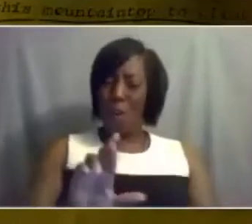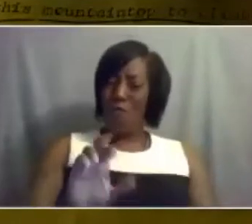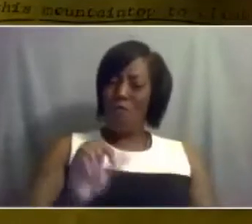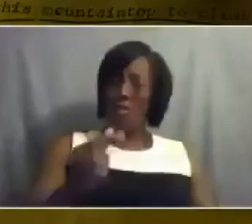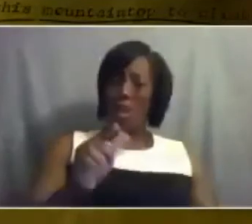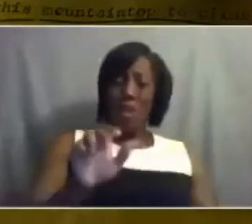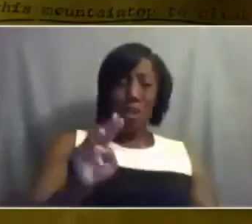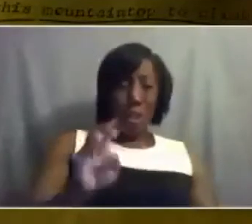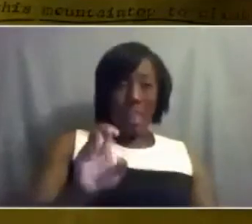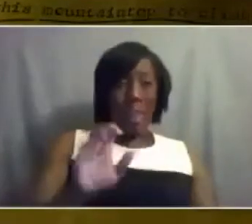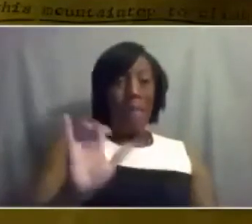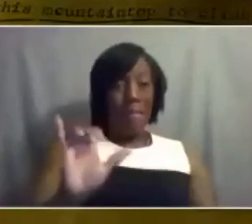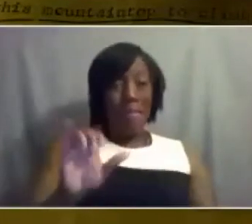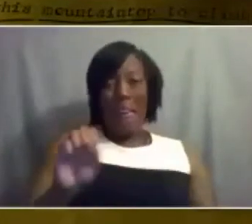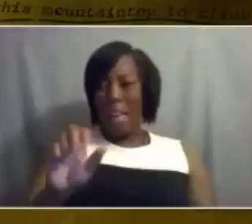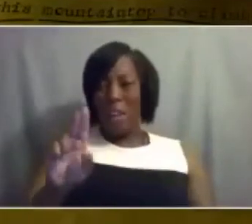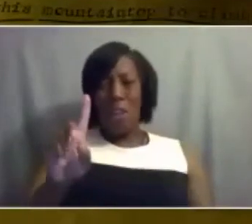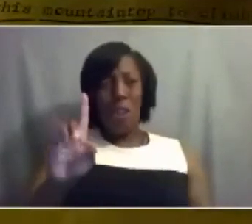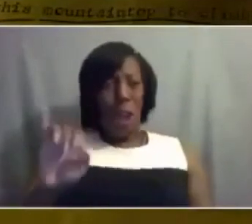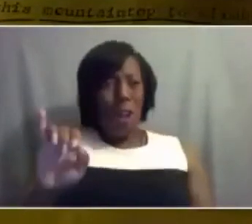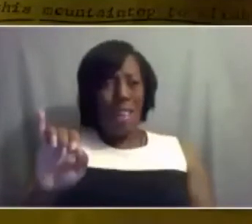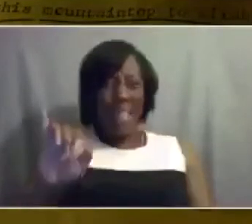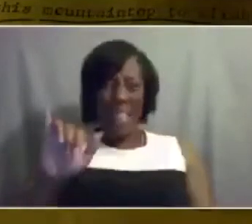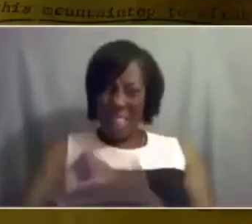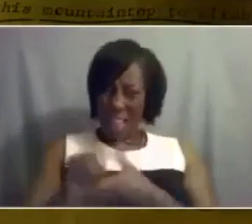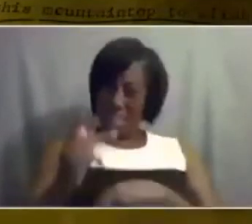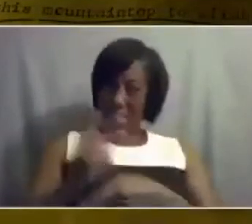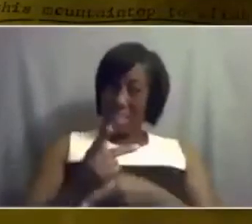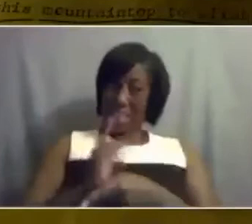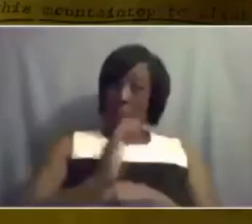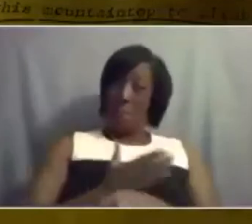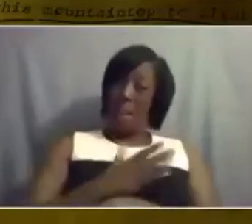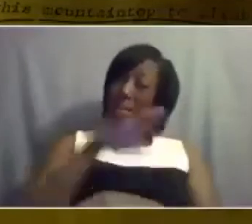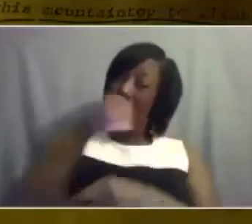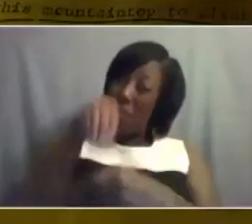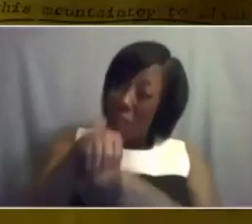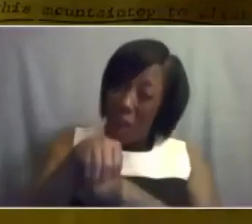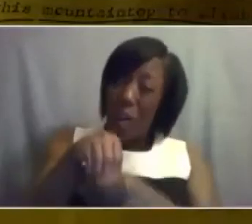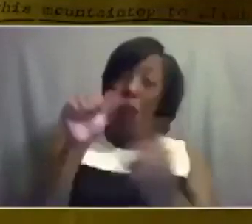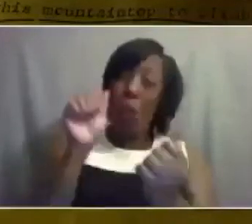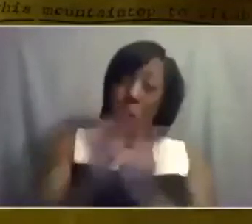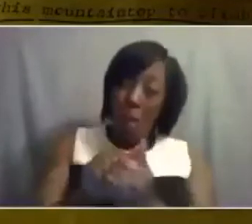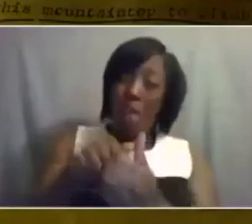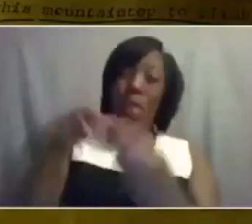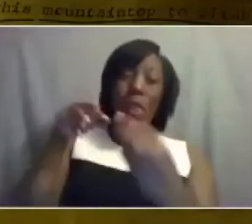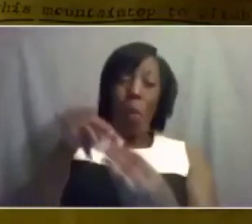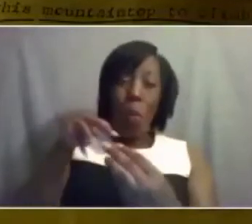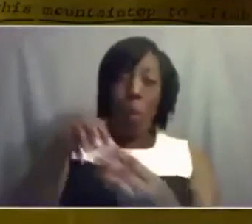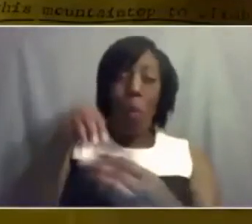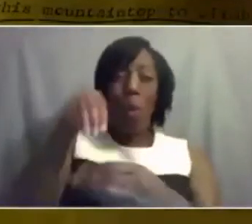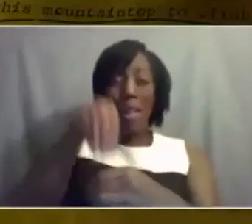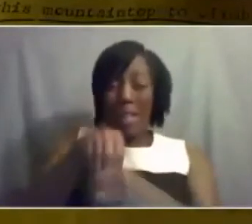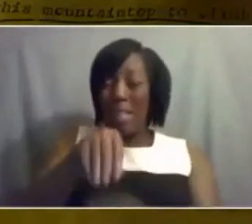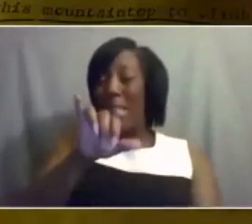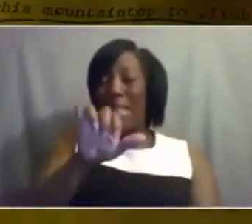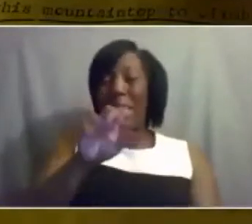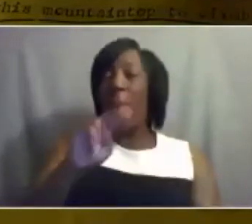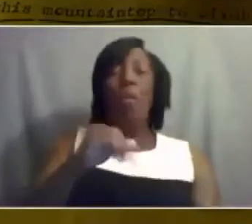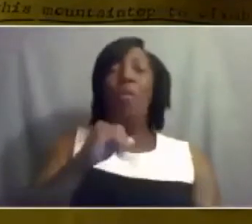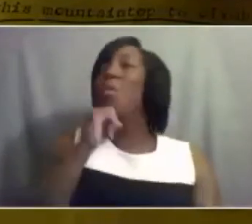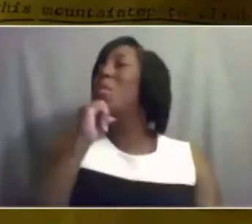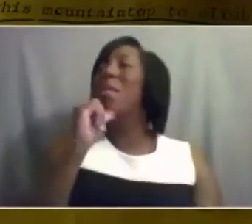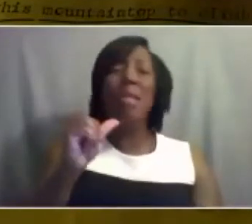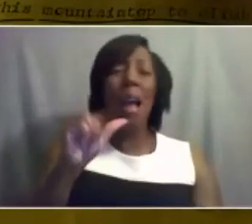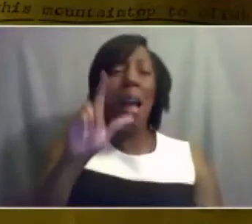And that keeps us involved in a war in Yemen that we should have never been involved in, and we should always have